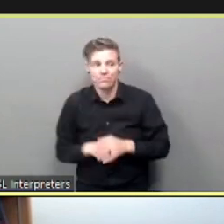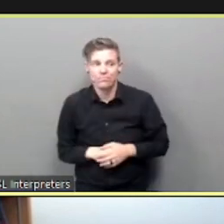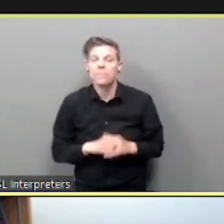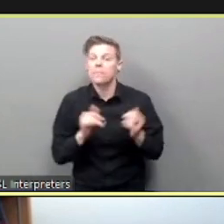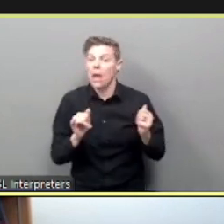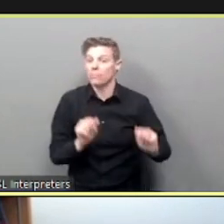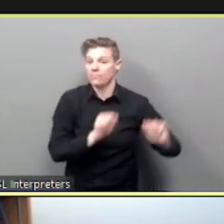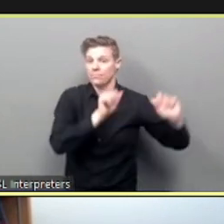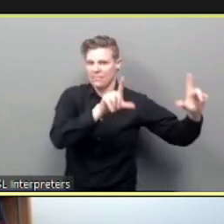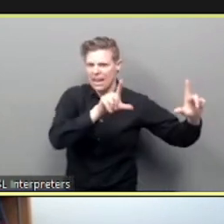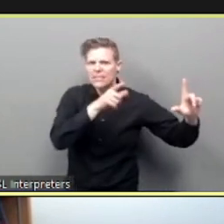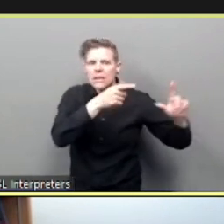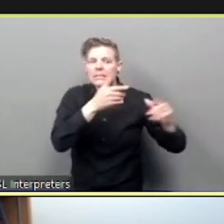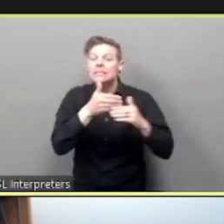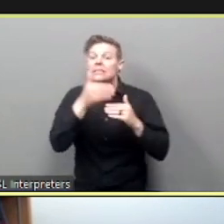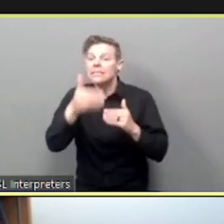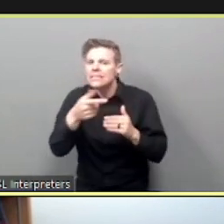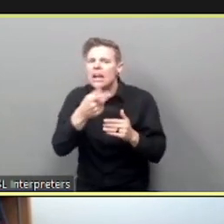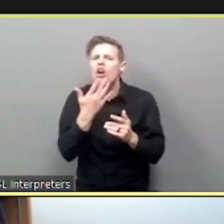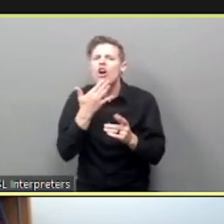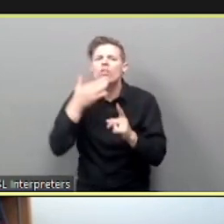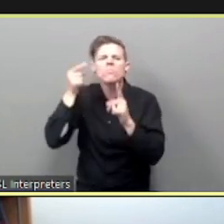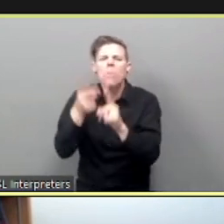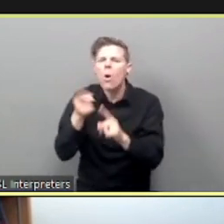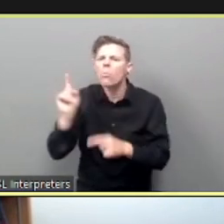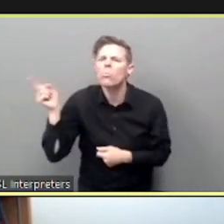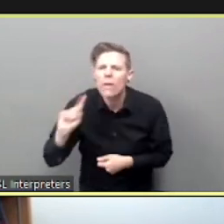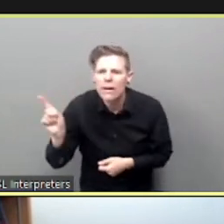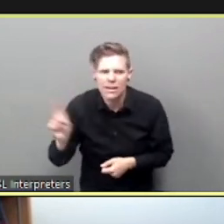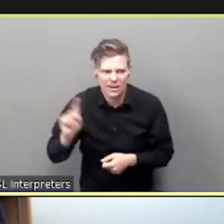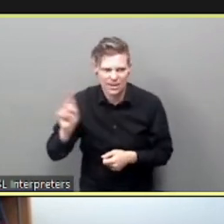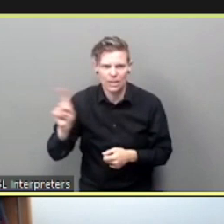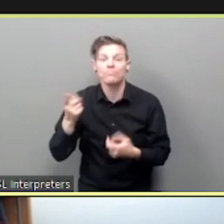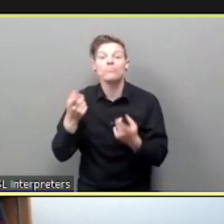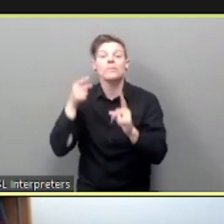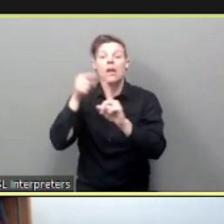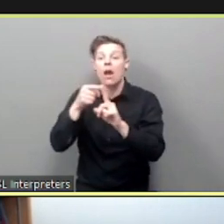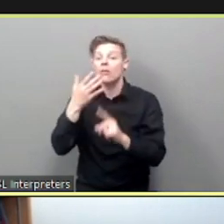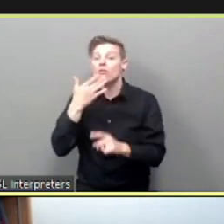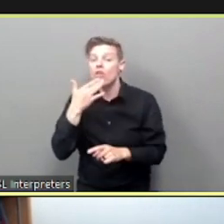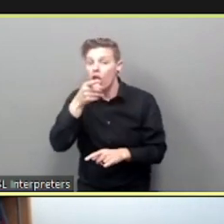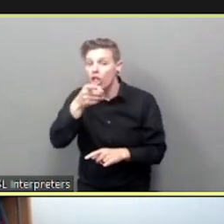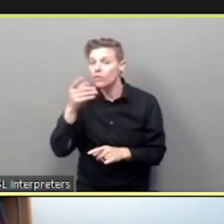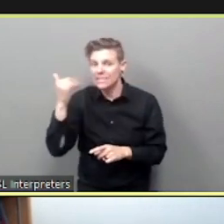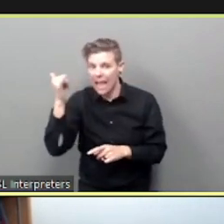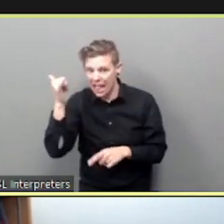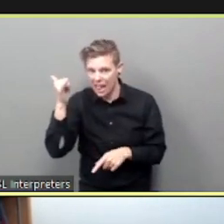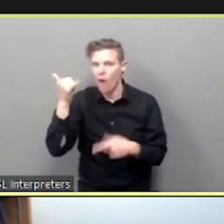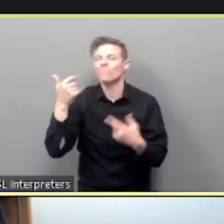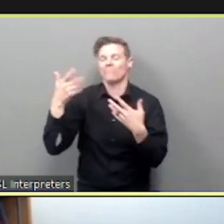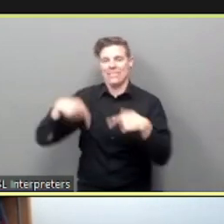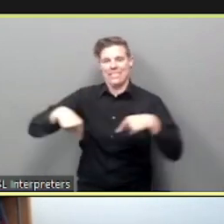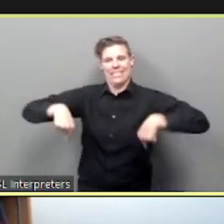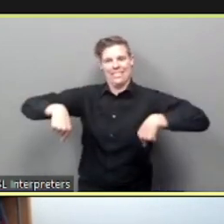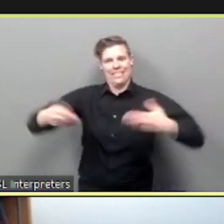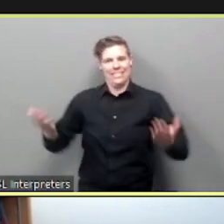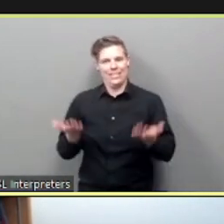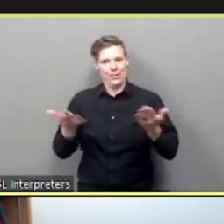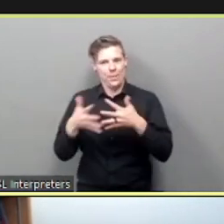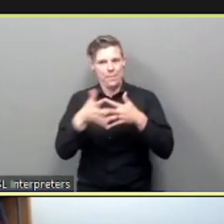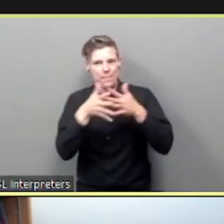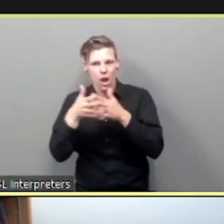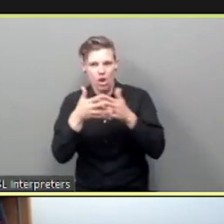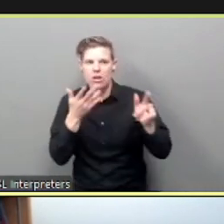just going to zone in on the region of the Americas, which obviously the United States is part of the region of the Americas. This is in the